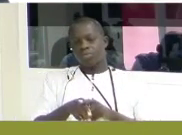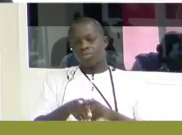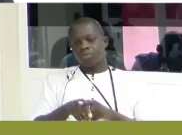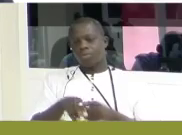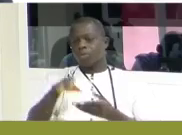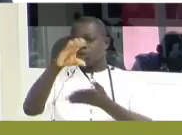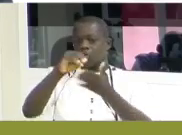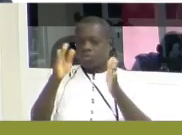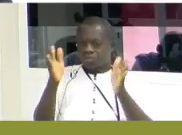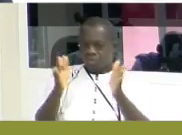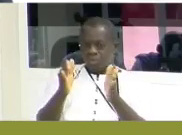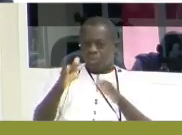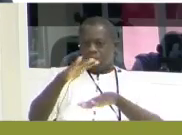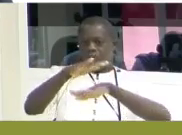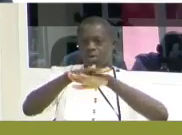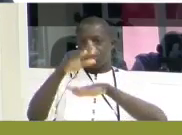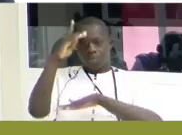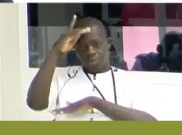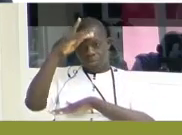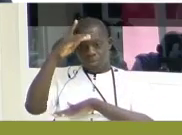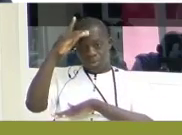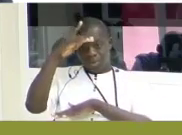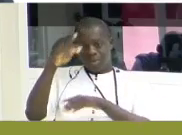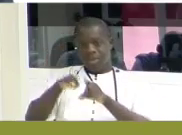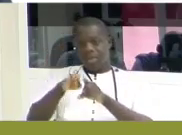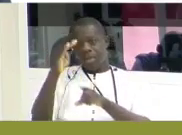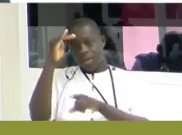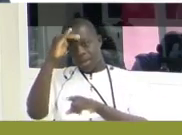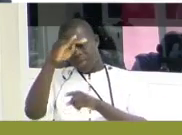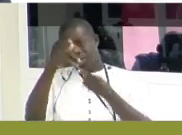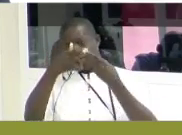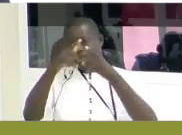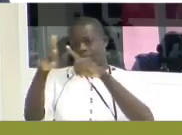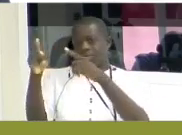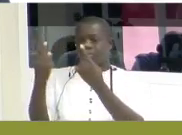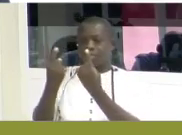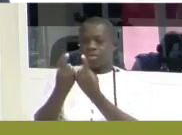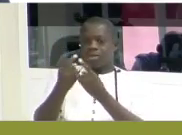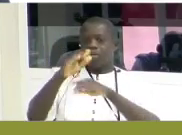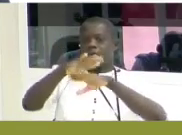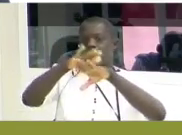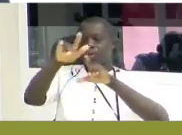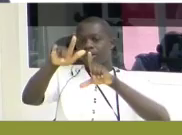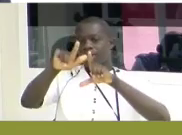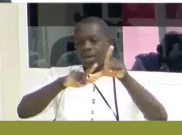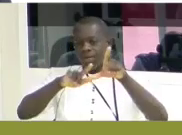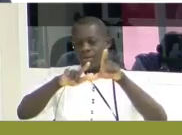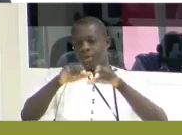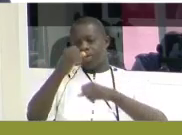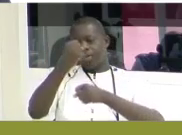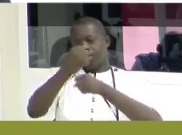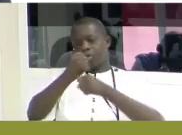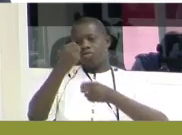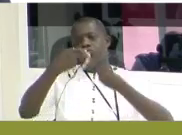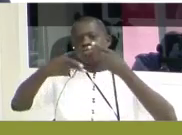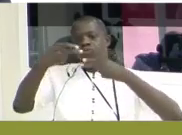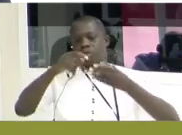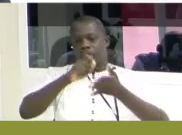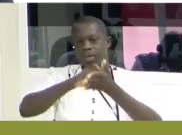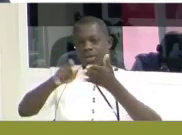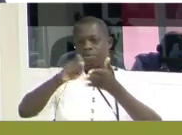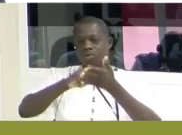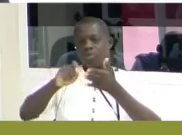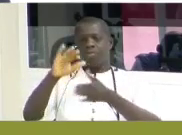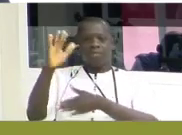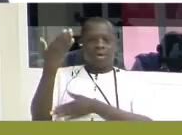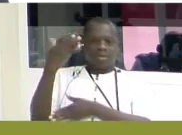on politics, crime, and the like. Then along the line, I was also made news editor of the paper. Then Data Source,